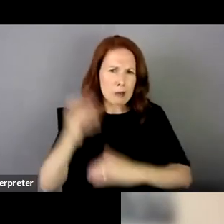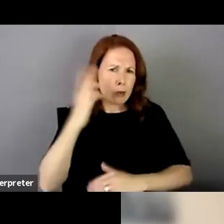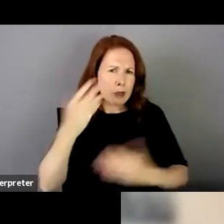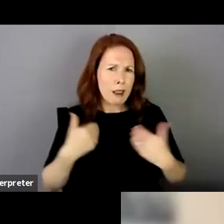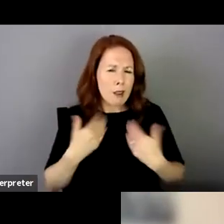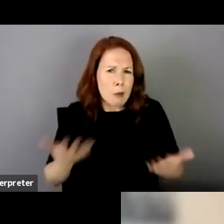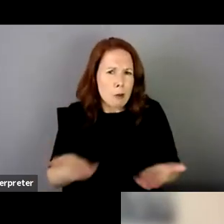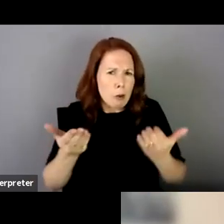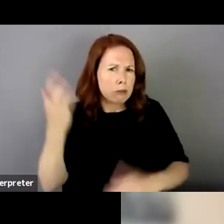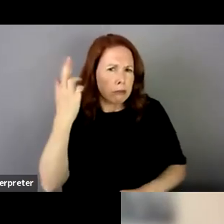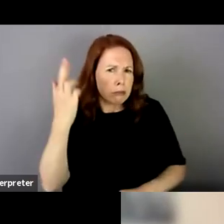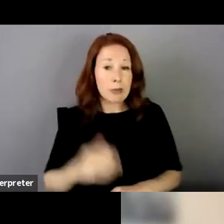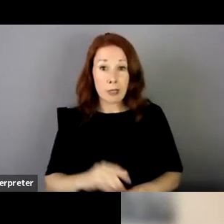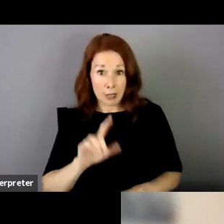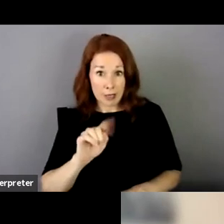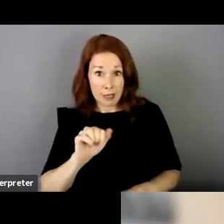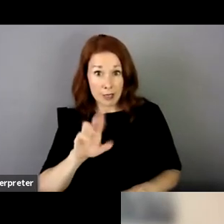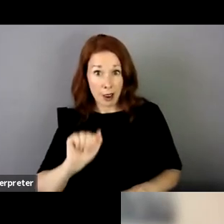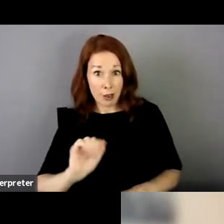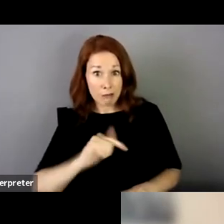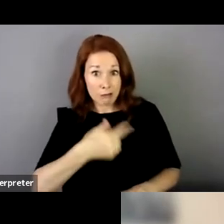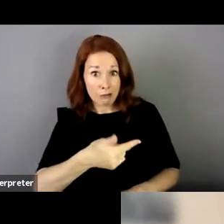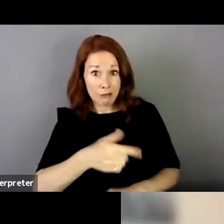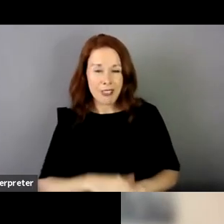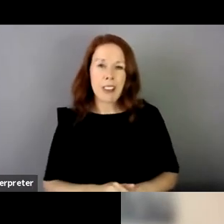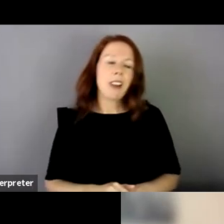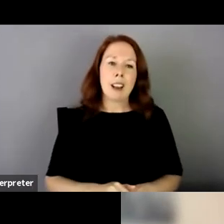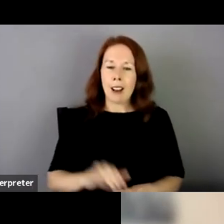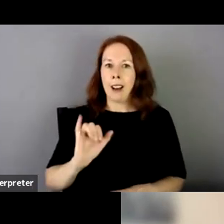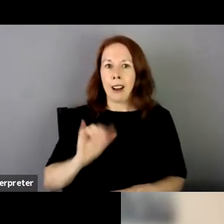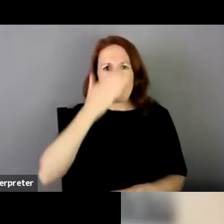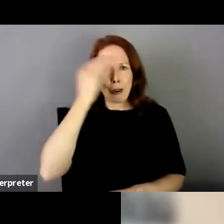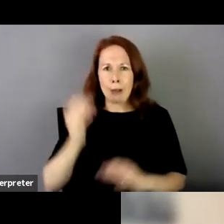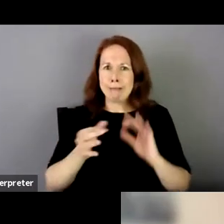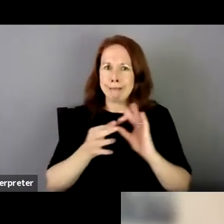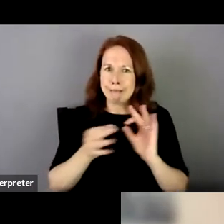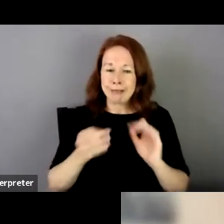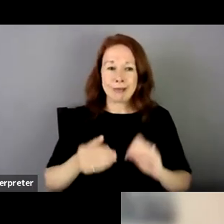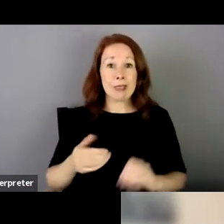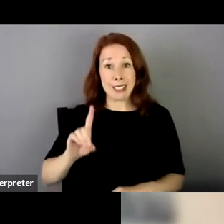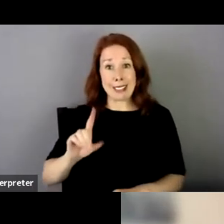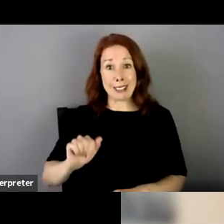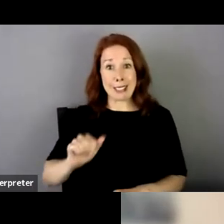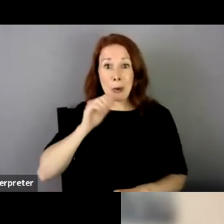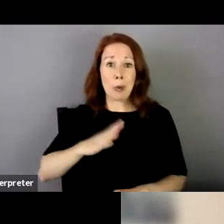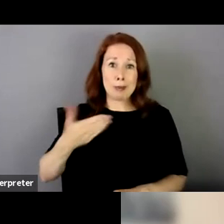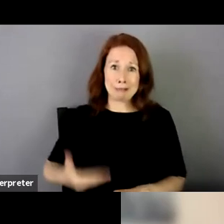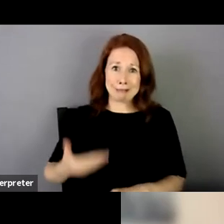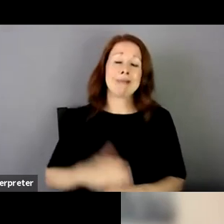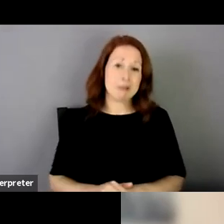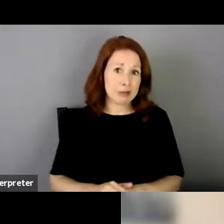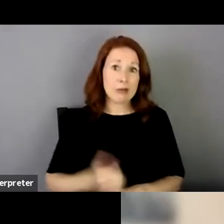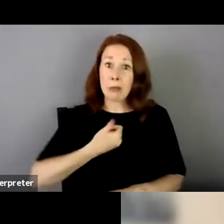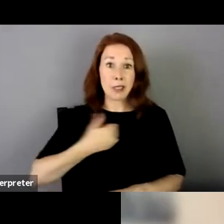can we start with you? Sure. What I could have also mentioned in my introduction is that I'm a disabled woman. So I'm one of